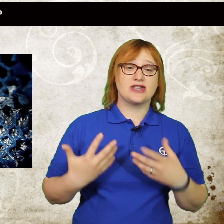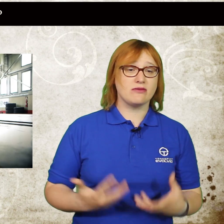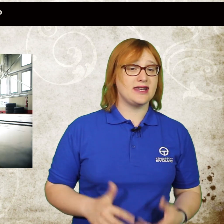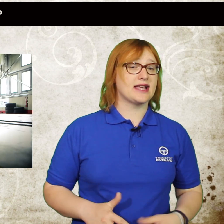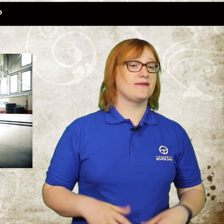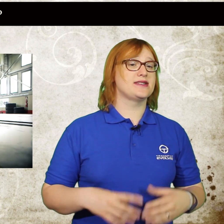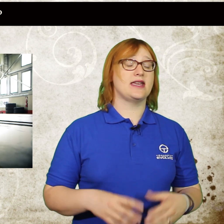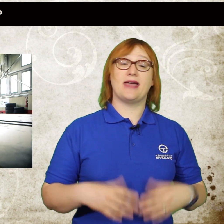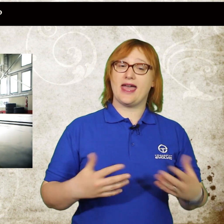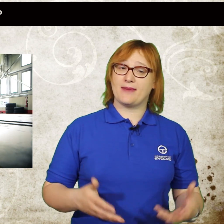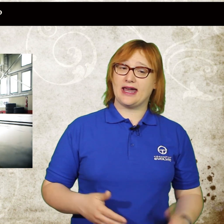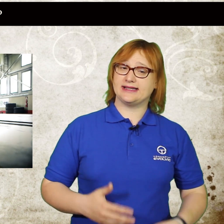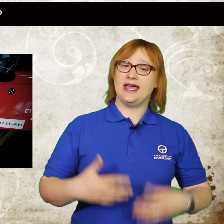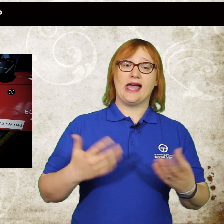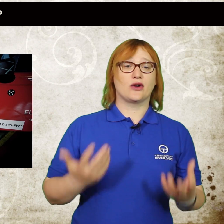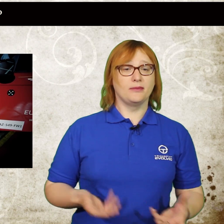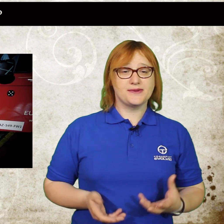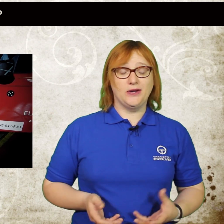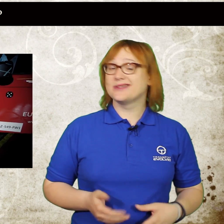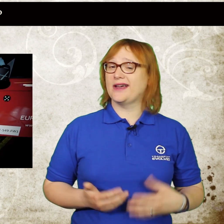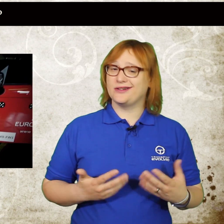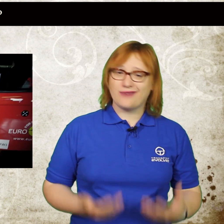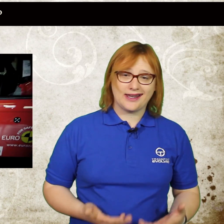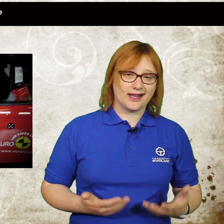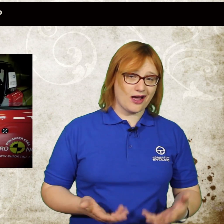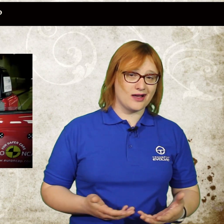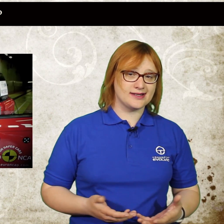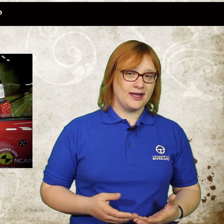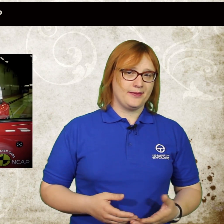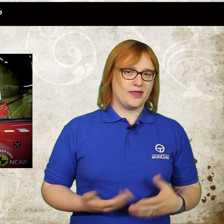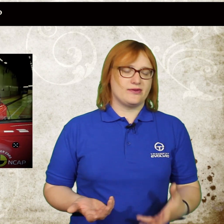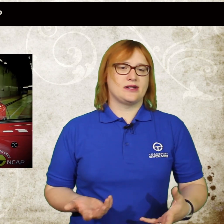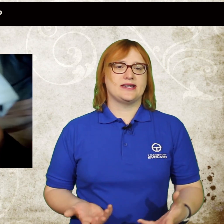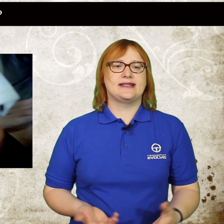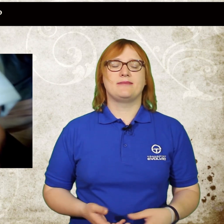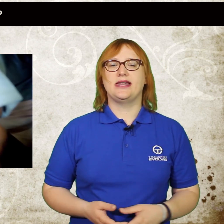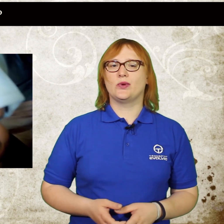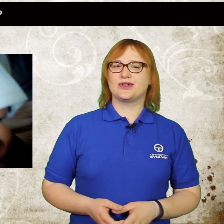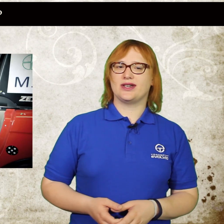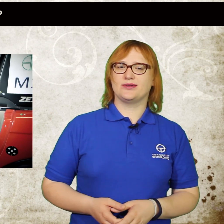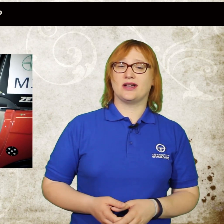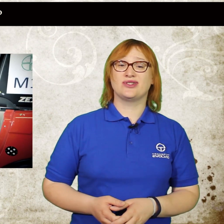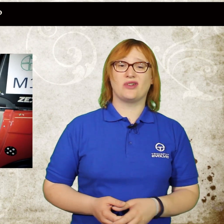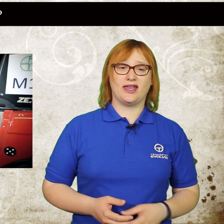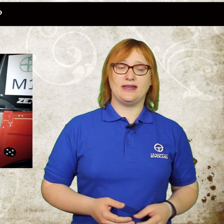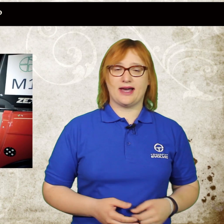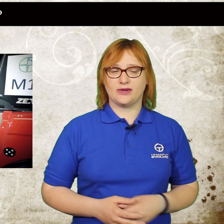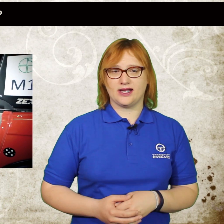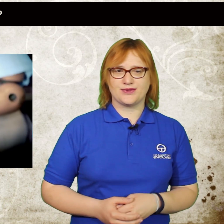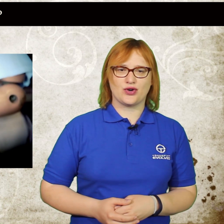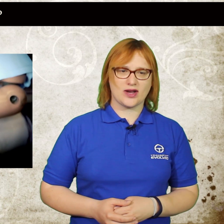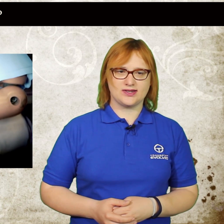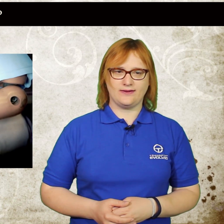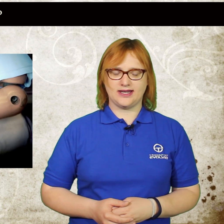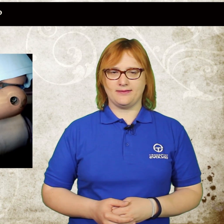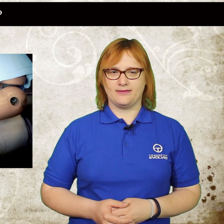motorcycles and don't need to have the same airbags and crumple zones found in regular cars. The result is that many quadricycles are shockingly bad when it